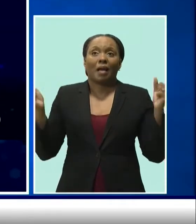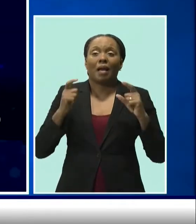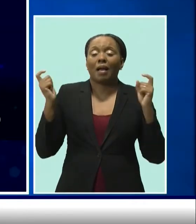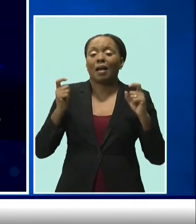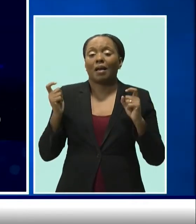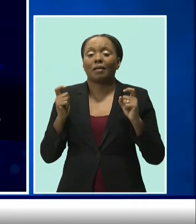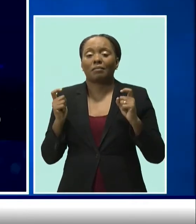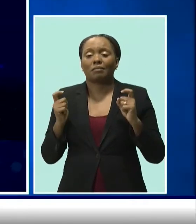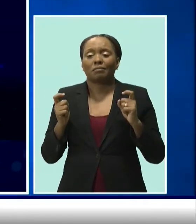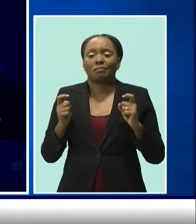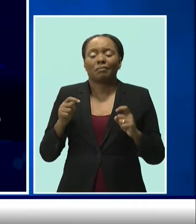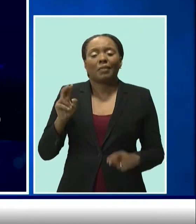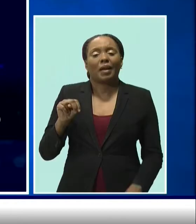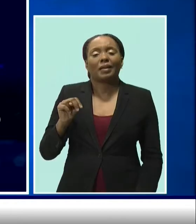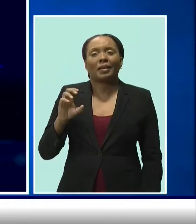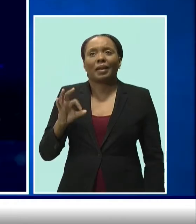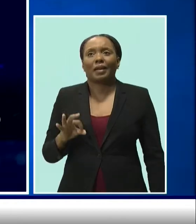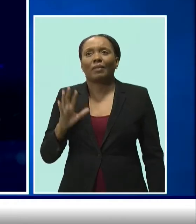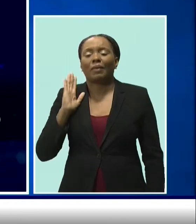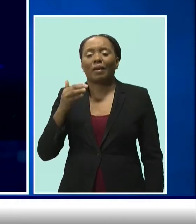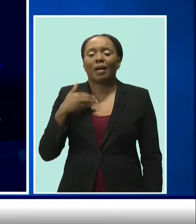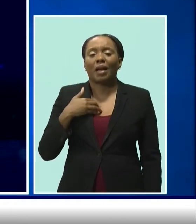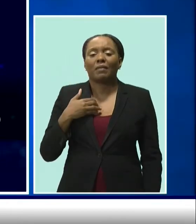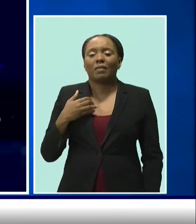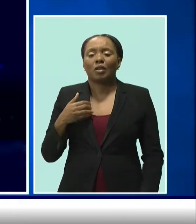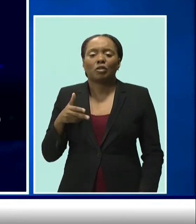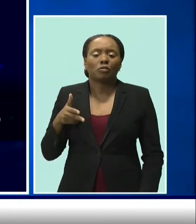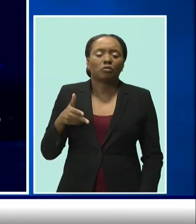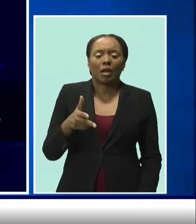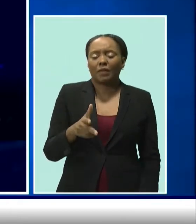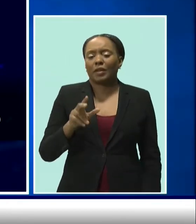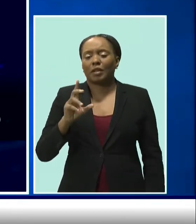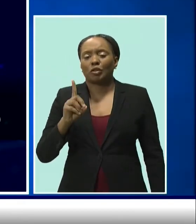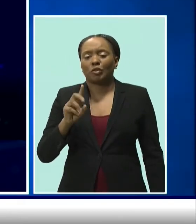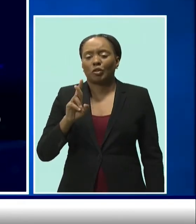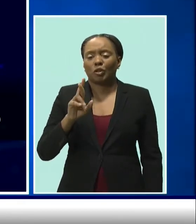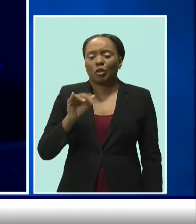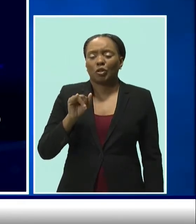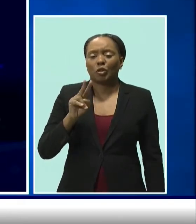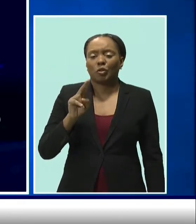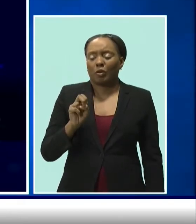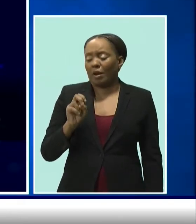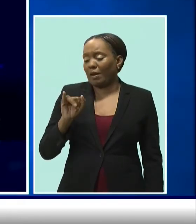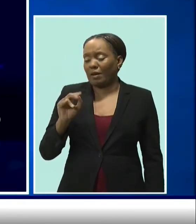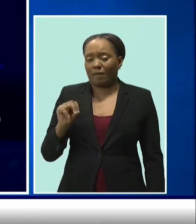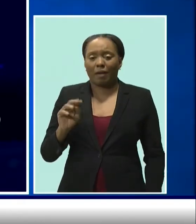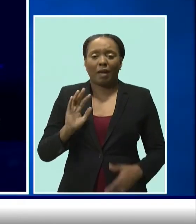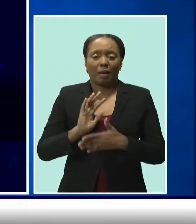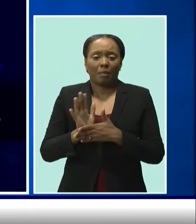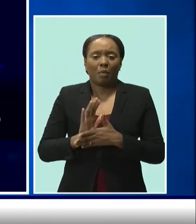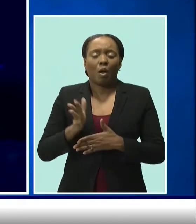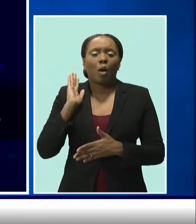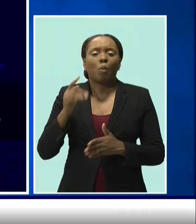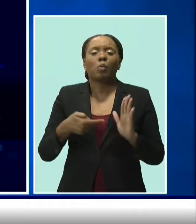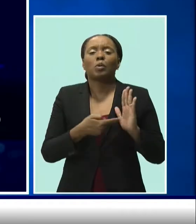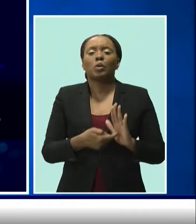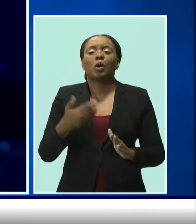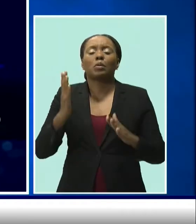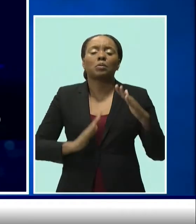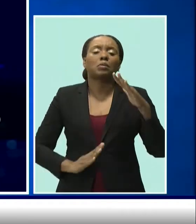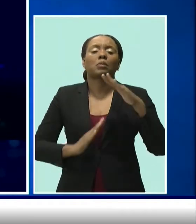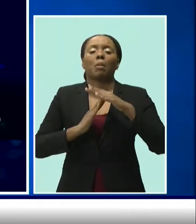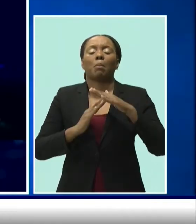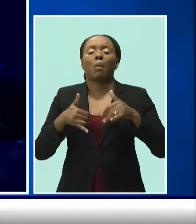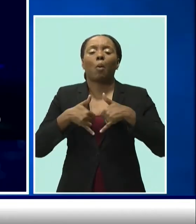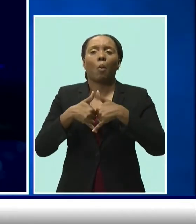own drive-in cinema in our car park, celebrating some of our top gold awarded films over the